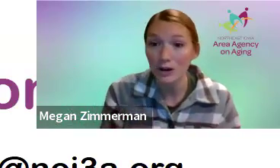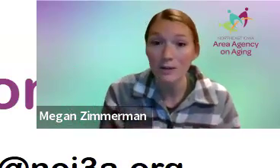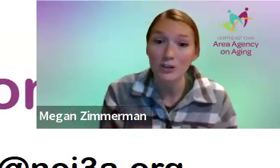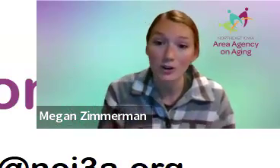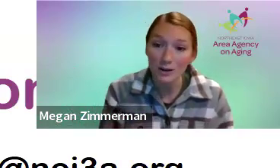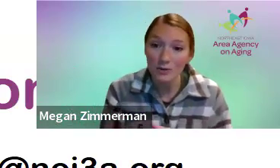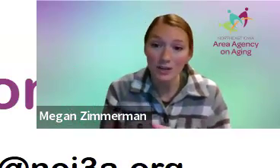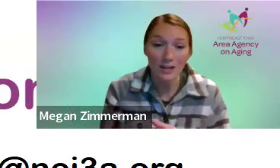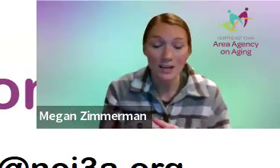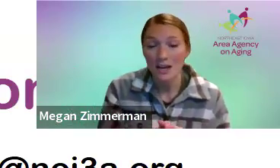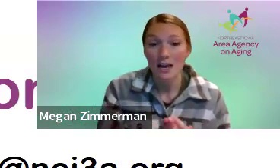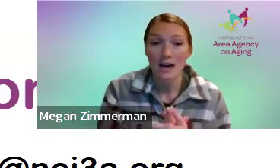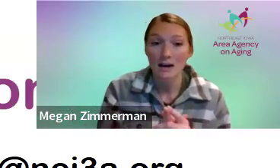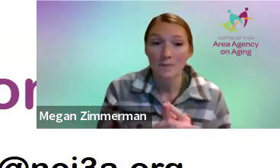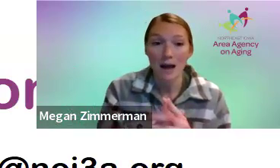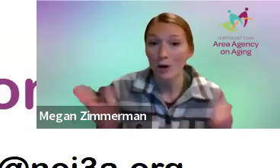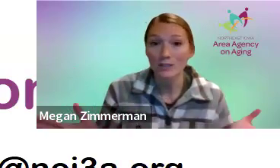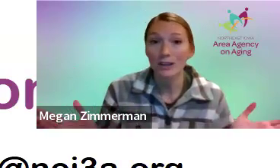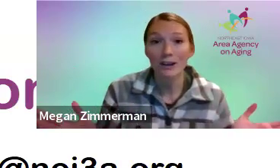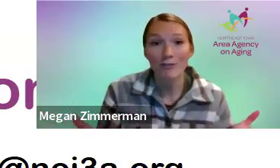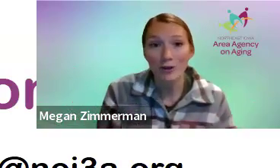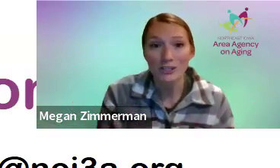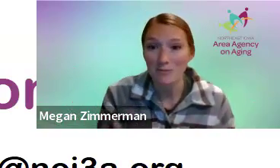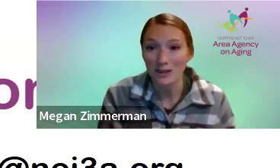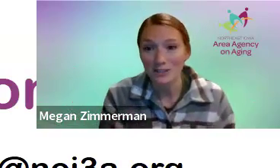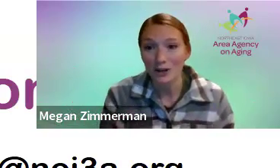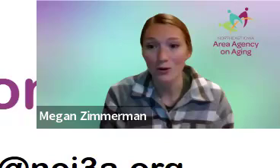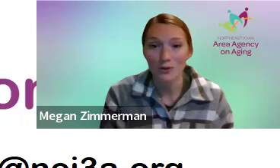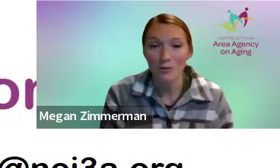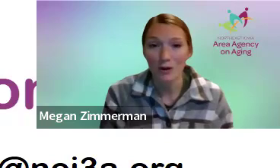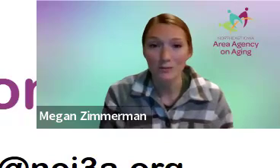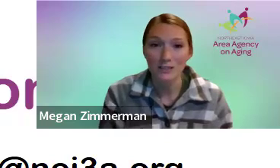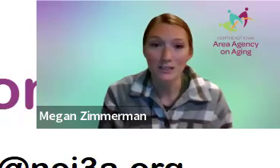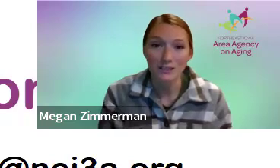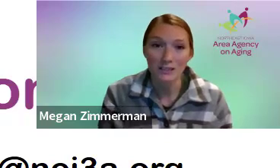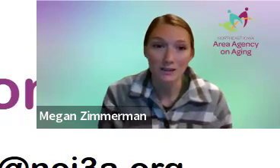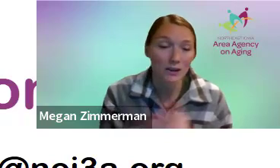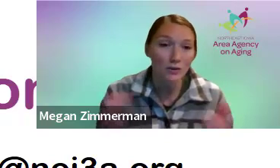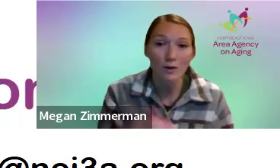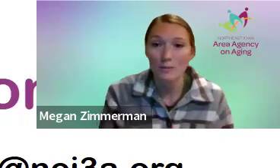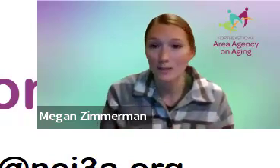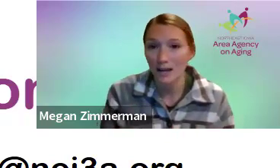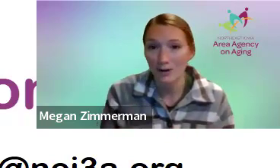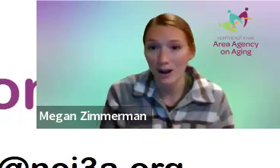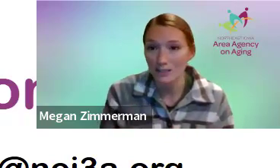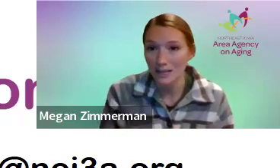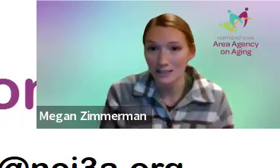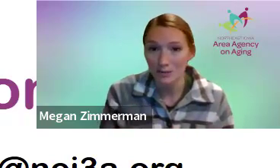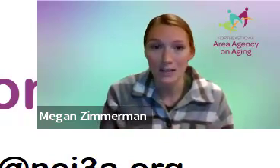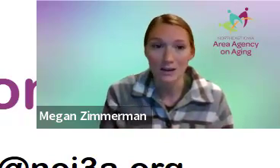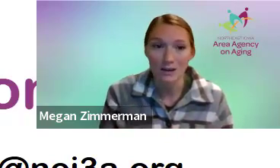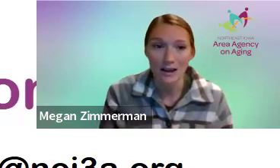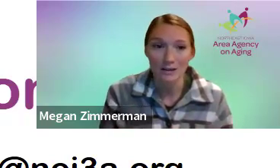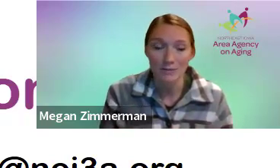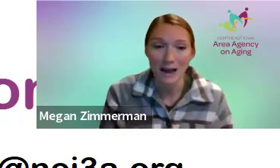do this program in your community. I'm always looking for more champions. So you're welcome to go to our website or